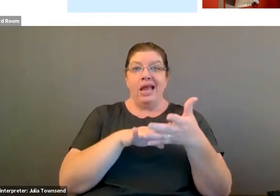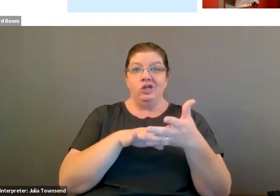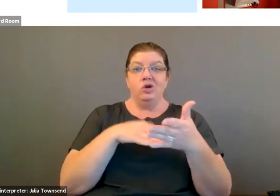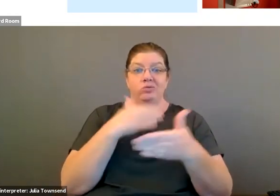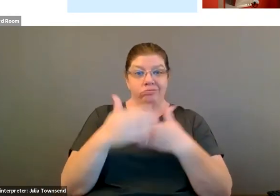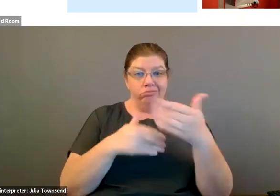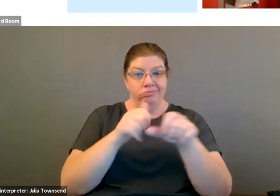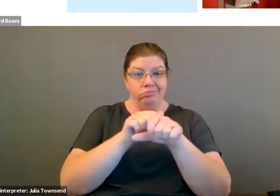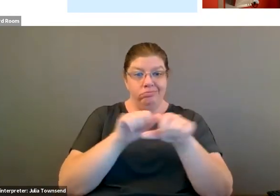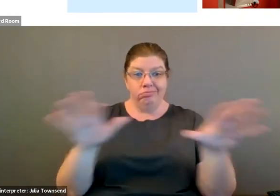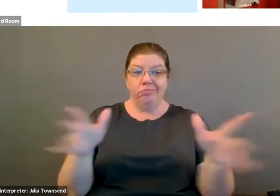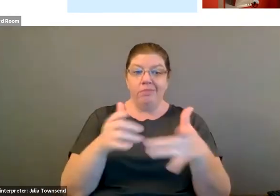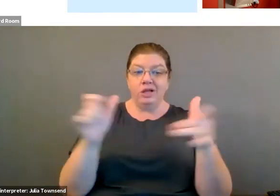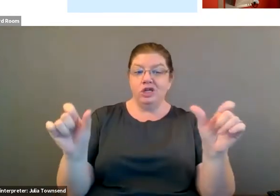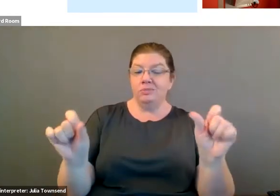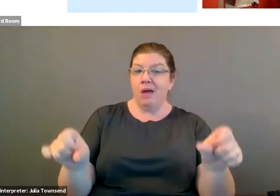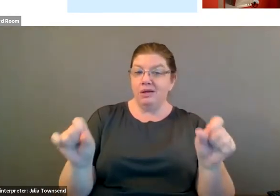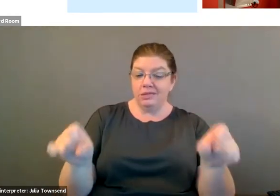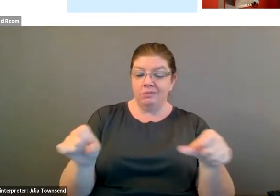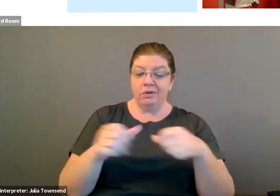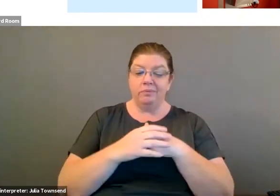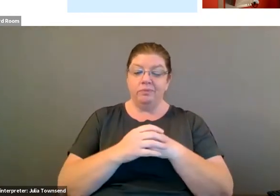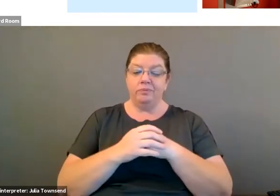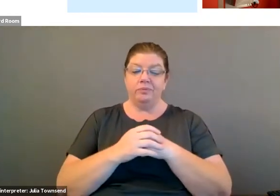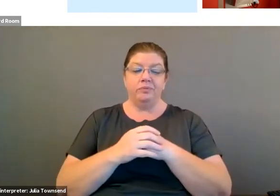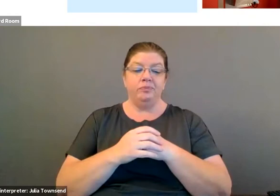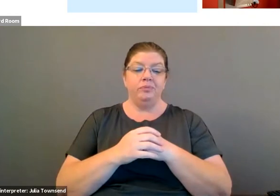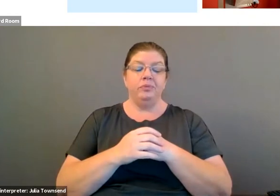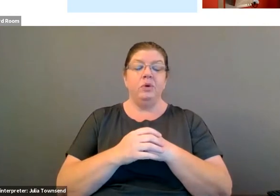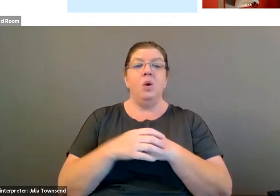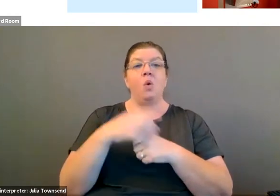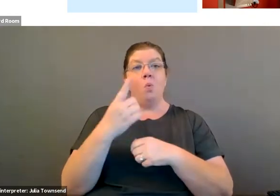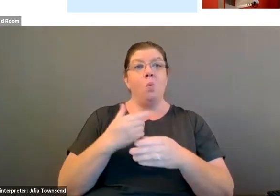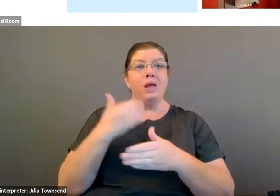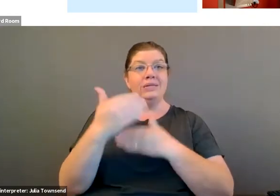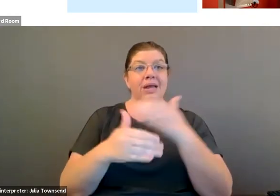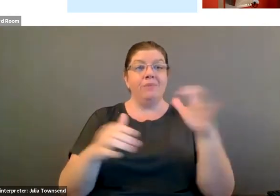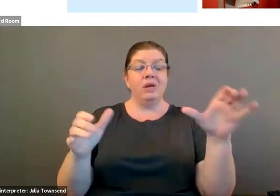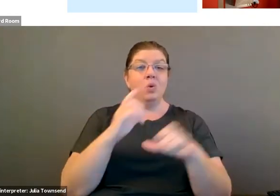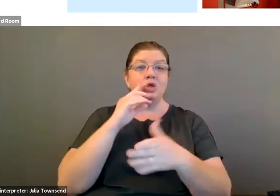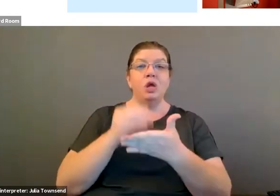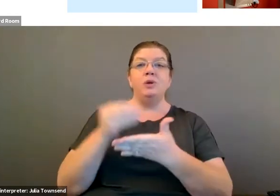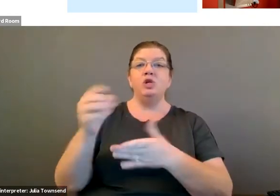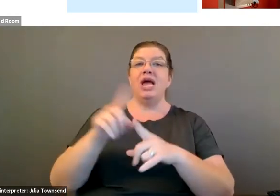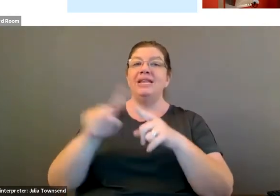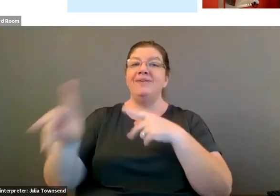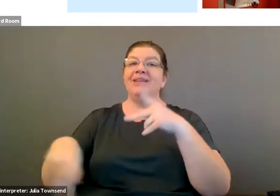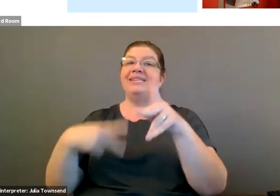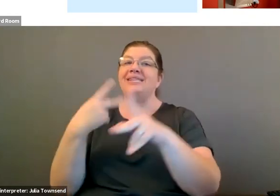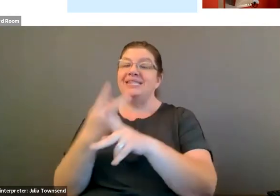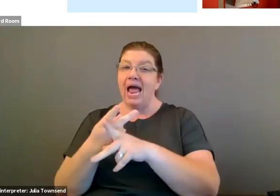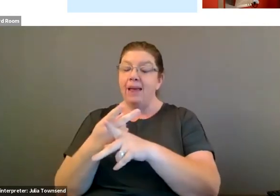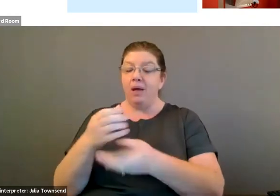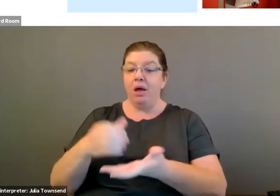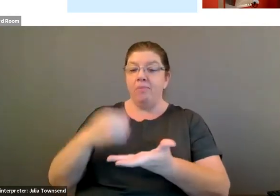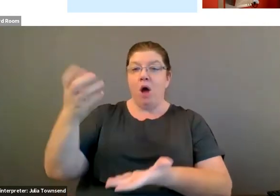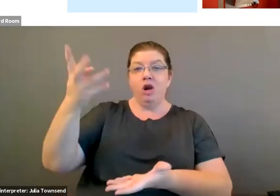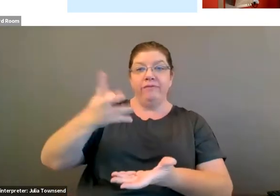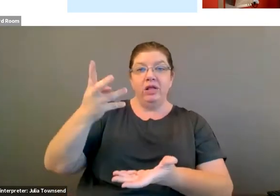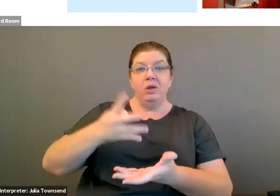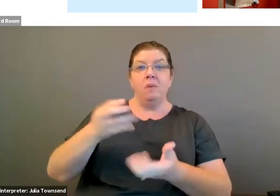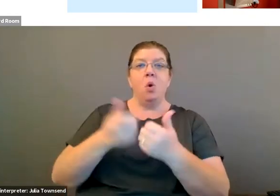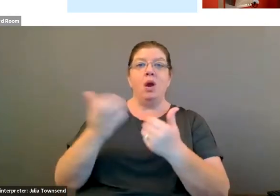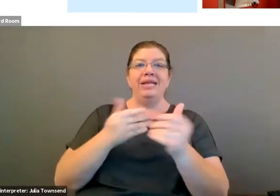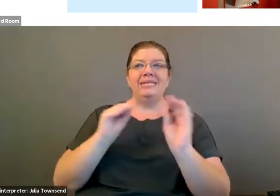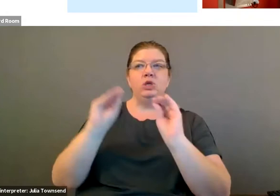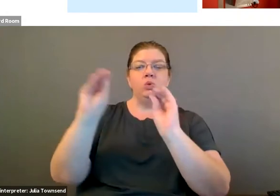trying to get those out as much as possible. One of the steps we took is to purchase a different type of bottle filler that is easier to